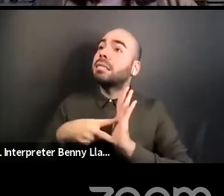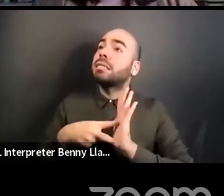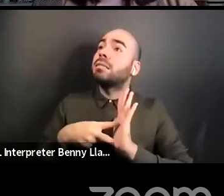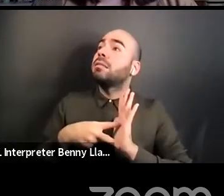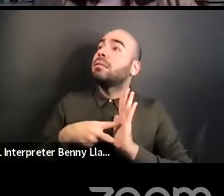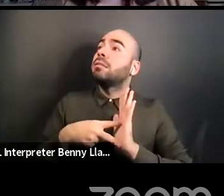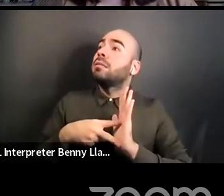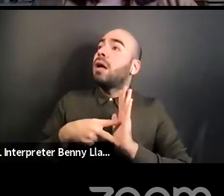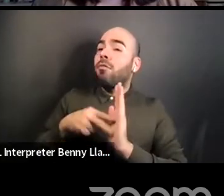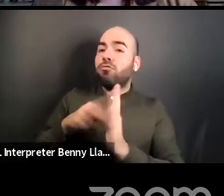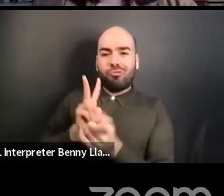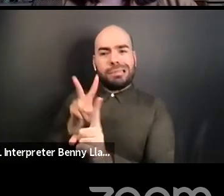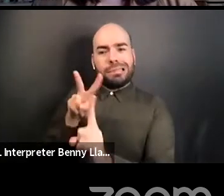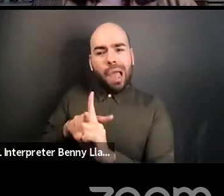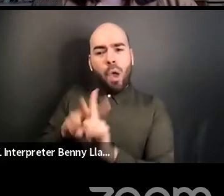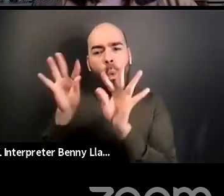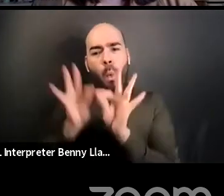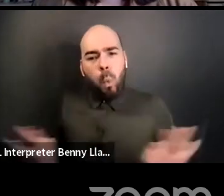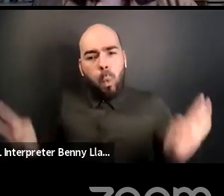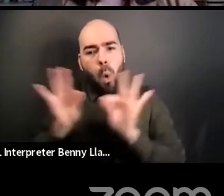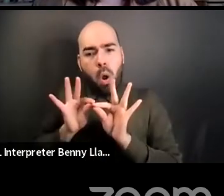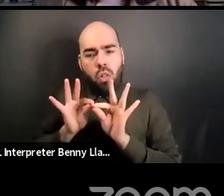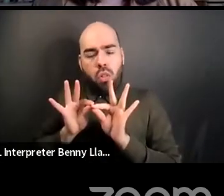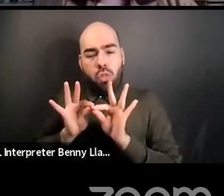worth into Native stories, I think.